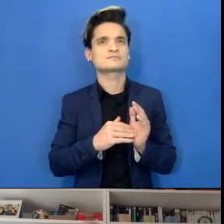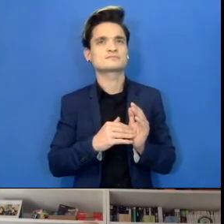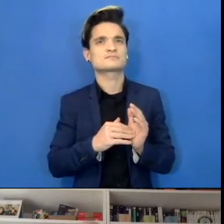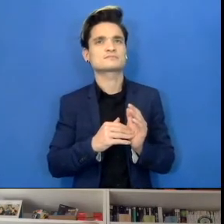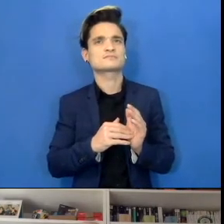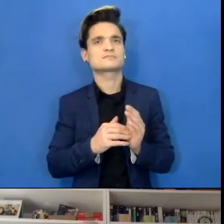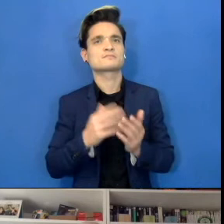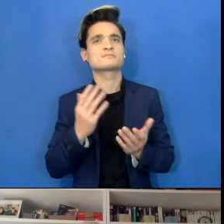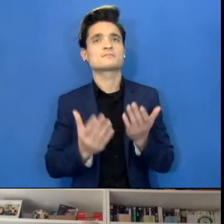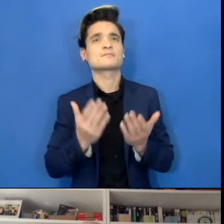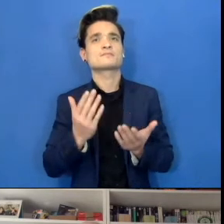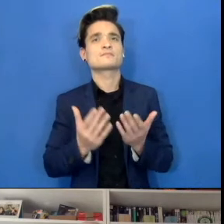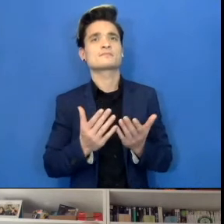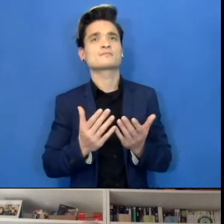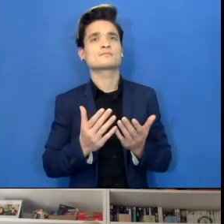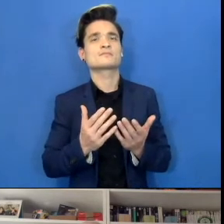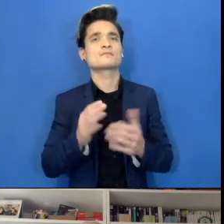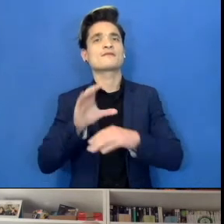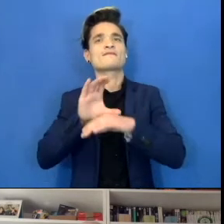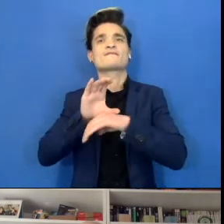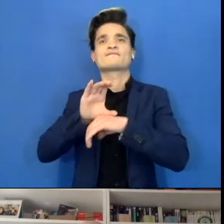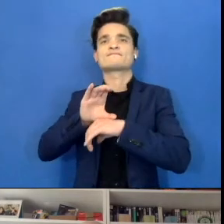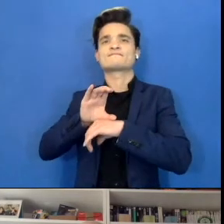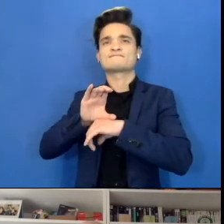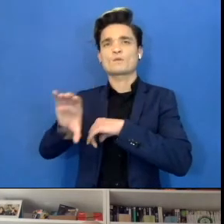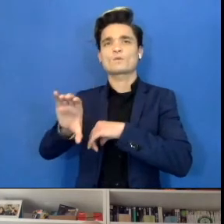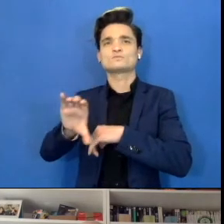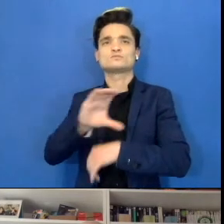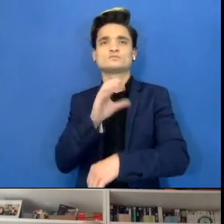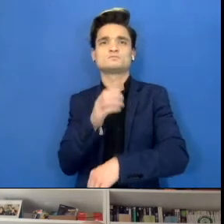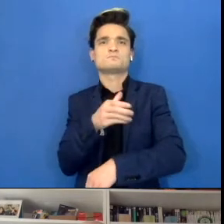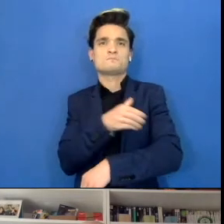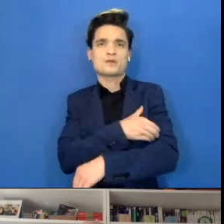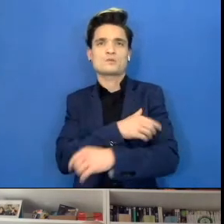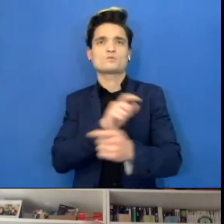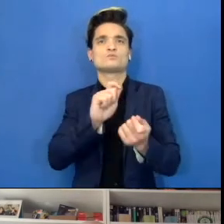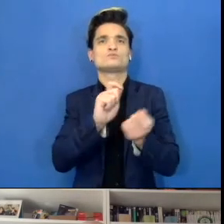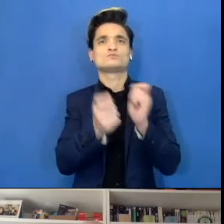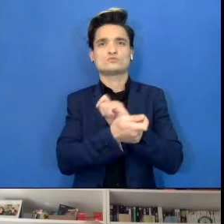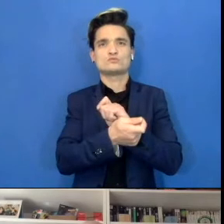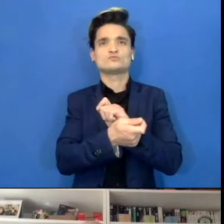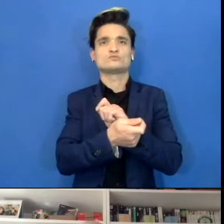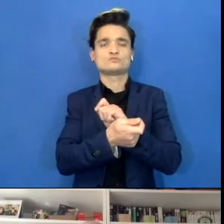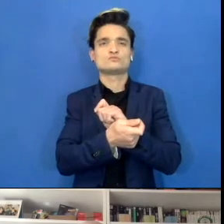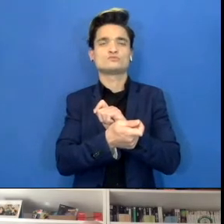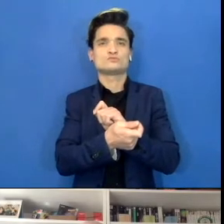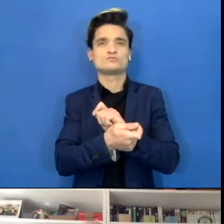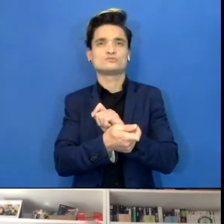have to. Power dynamics. We can talk about this more in detail later if we want to, but